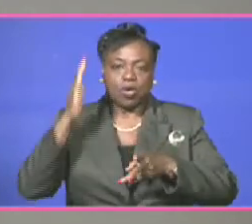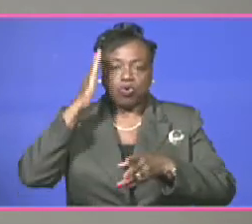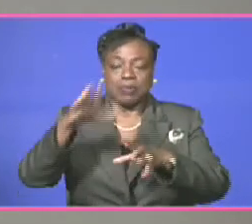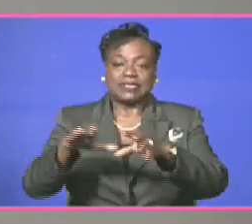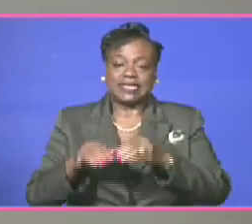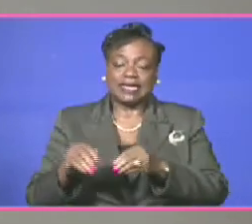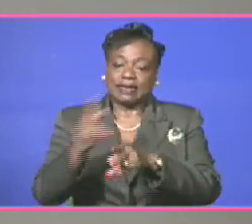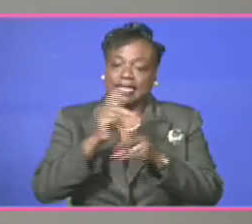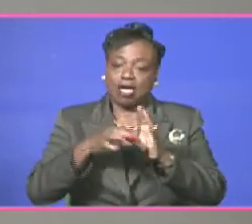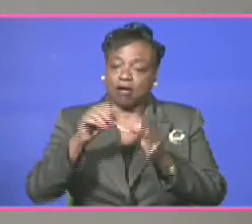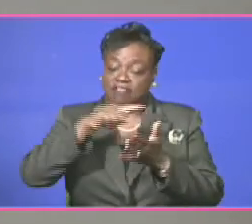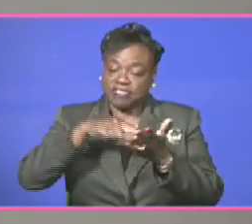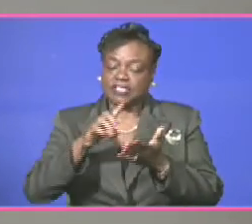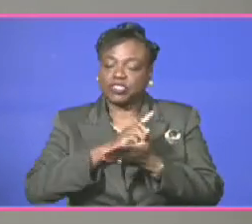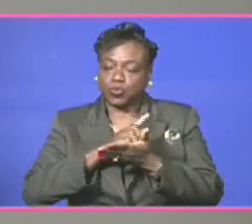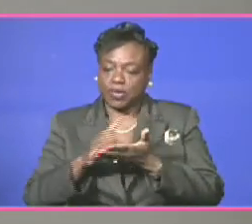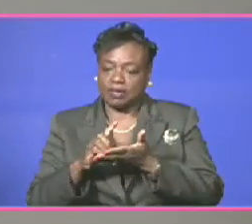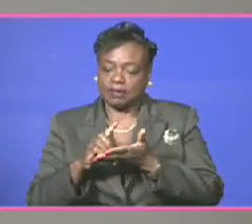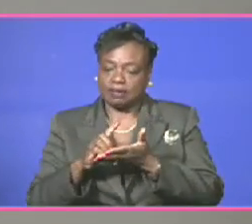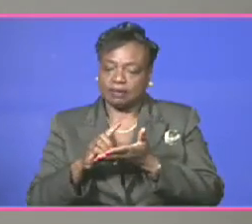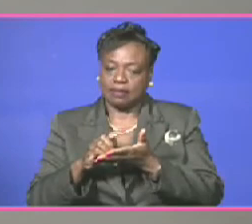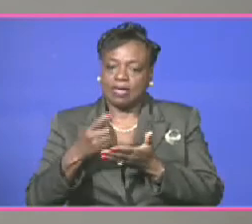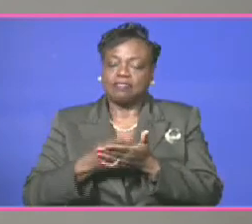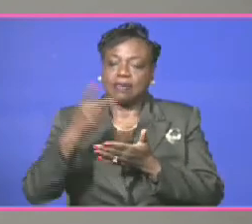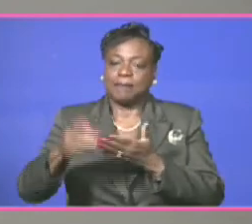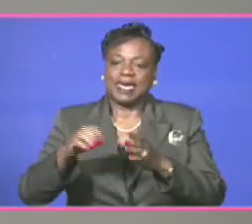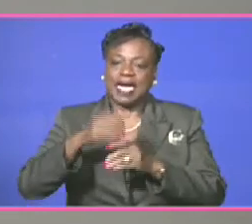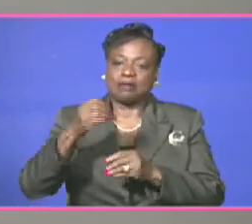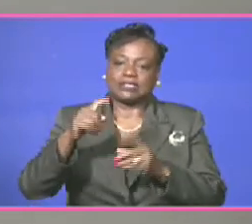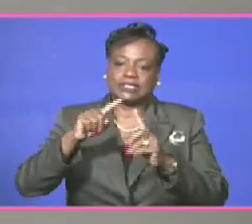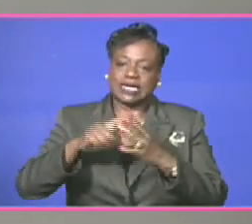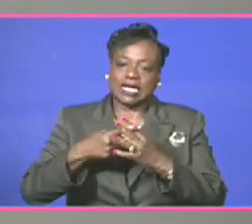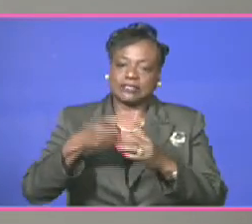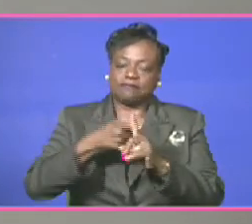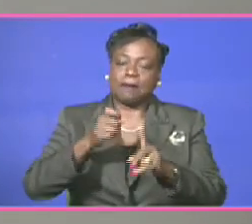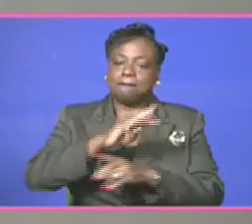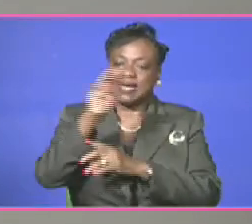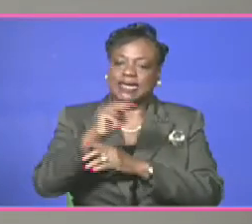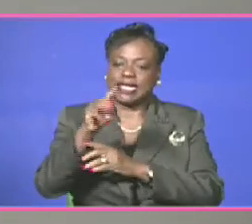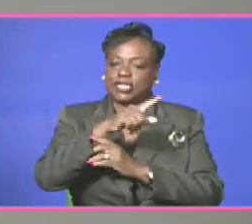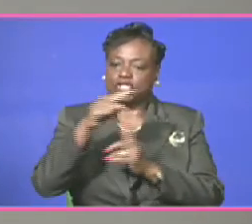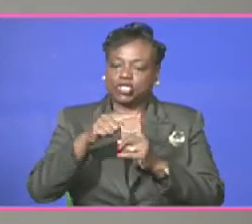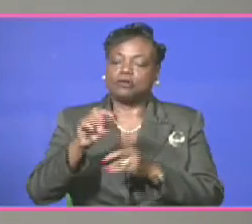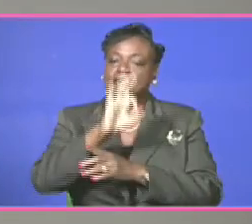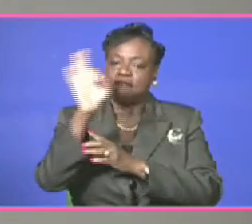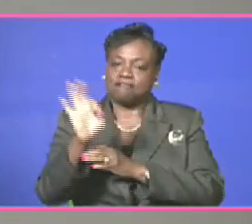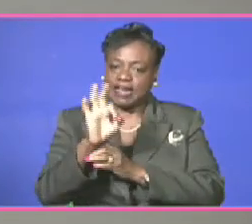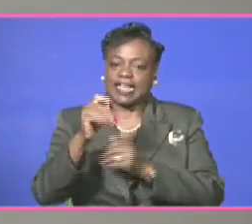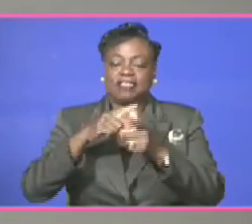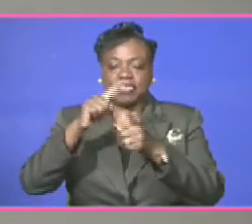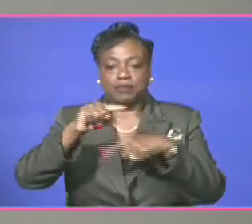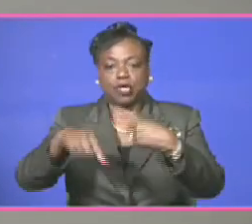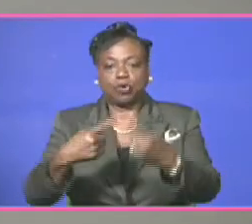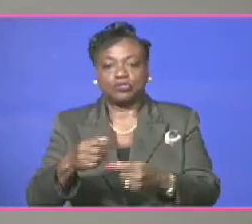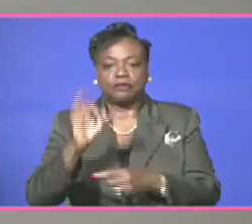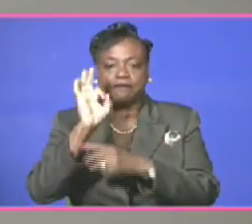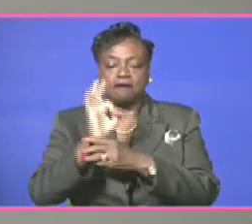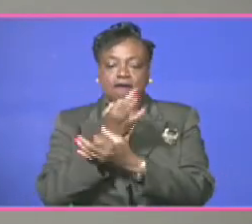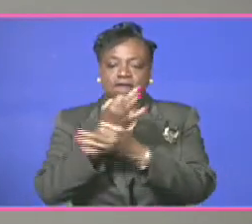of during this week. The payout stretch from Monday through Friday, and then we head to Freeport on